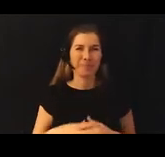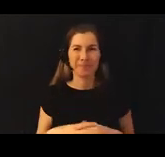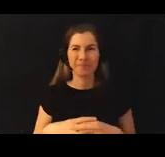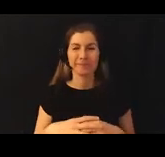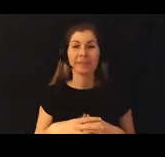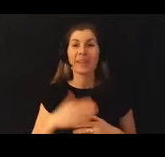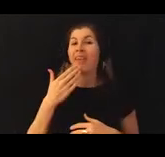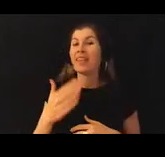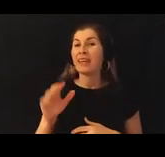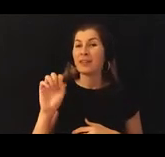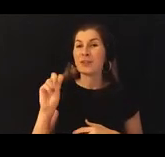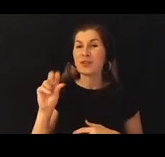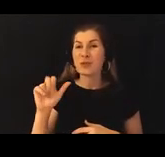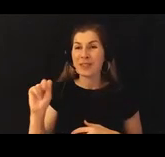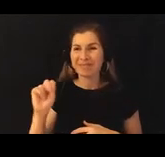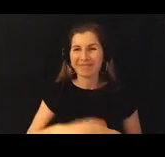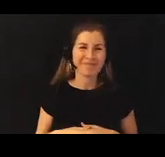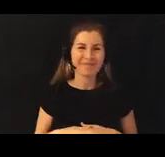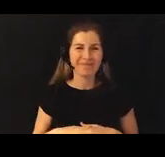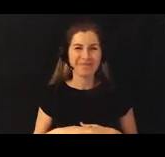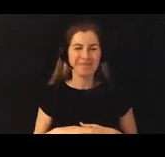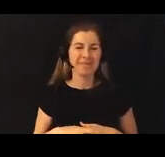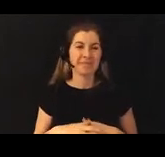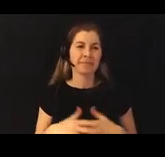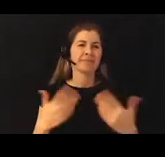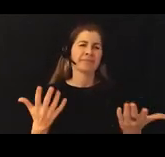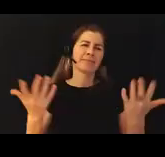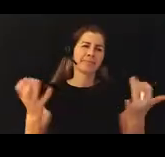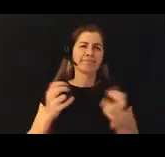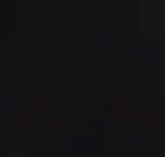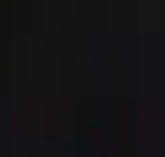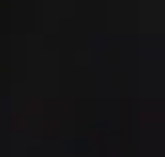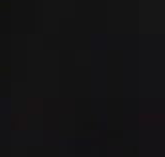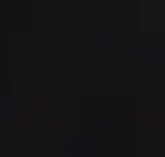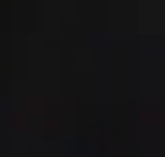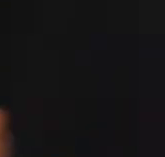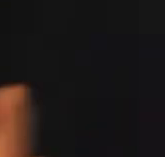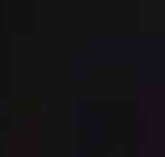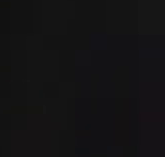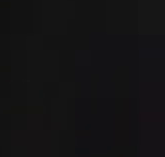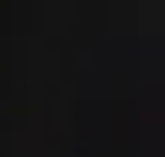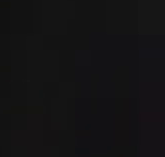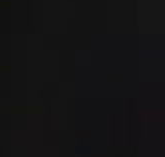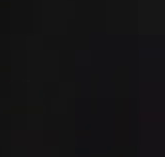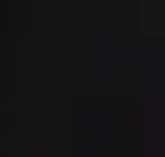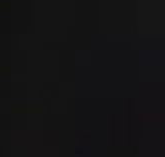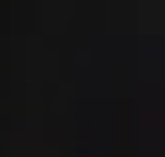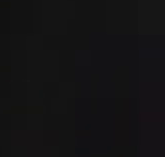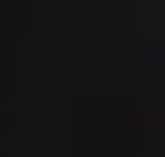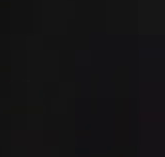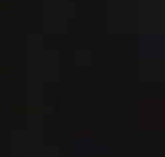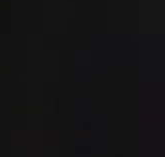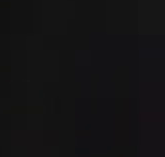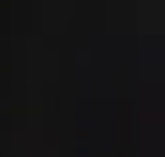Thanks, Susan. So I would like to acknowledge collaborators that helped to bring this panel